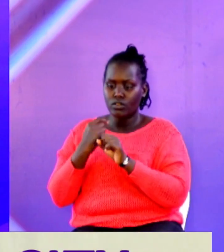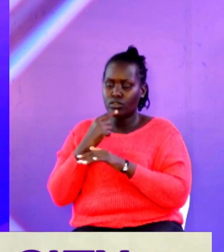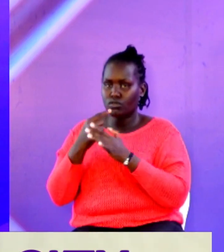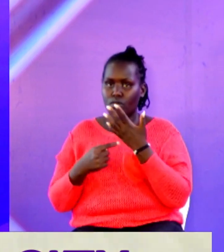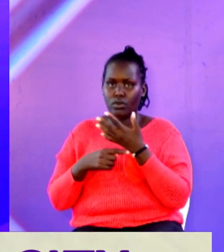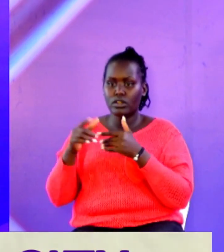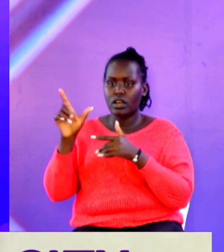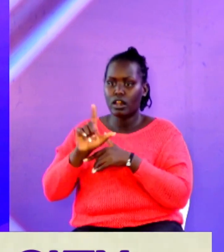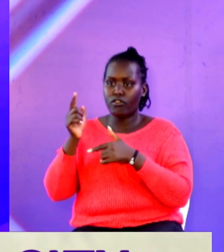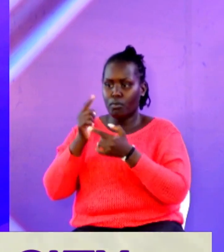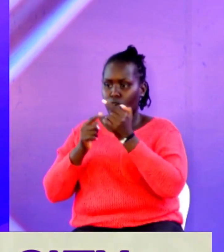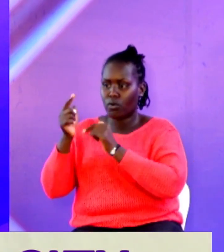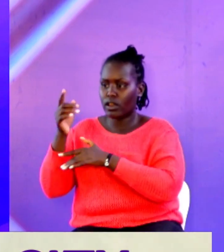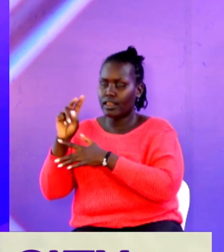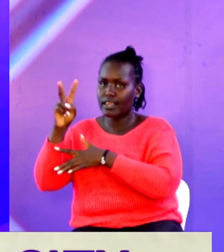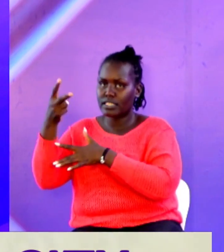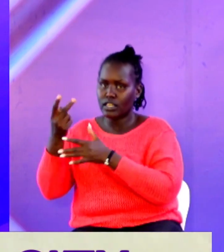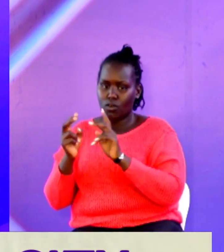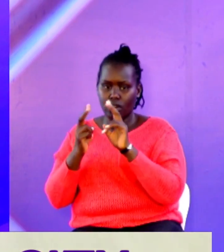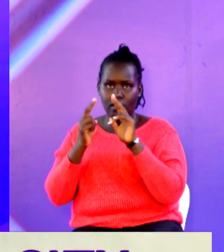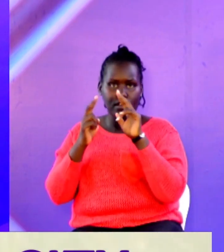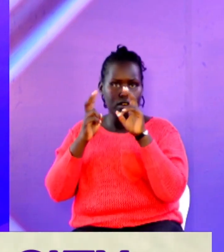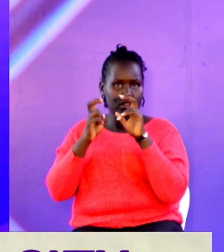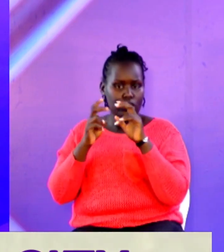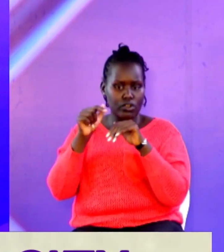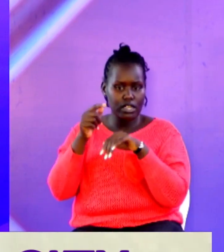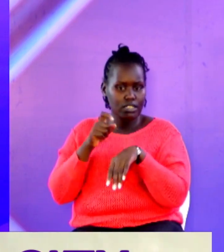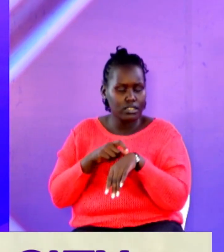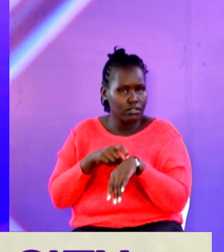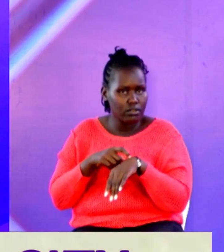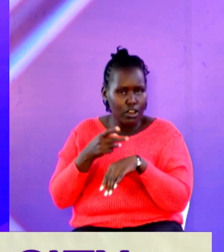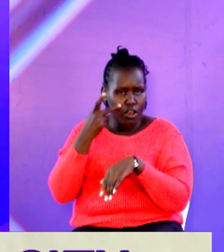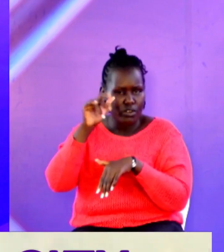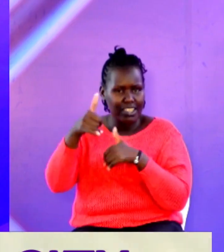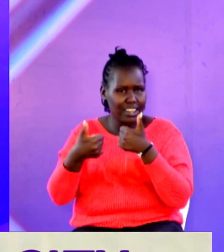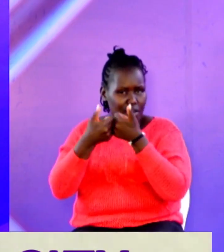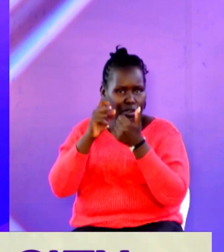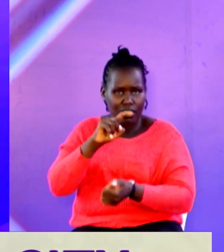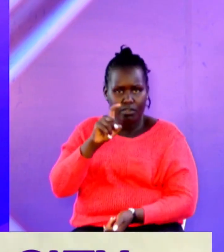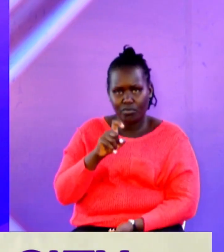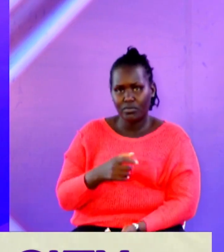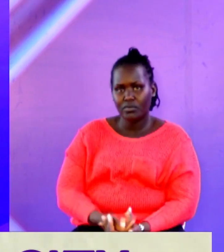Liverpool win their second title this season? Do you see that happening?